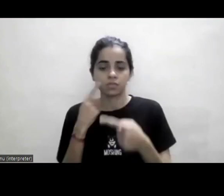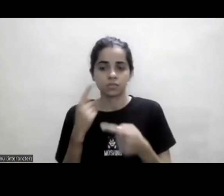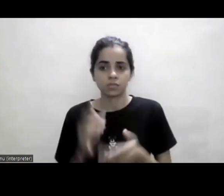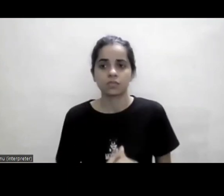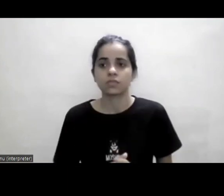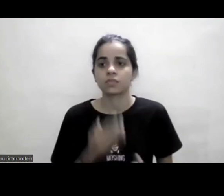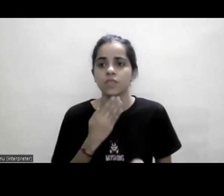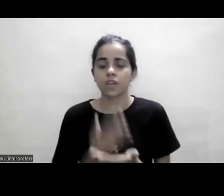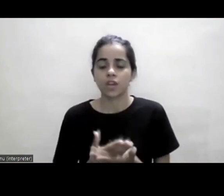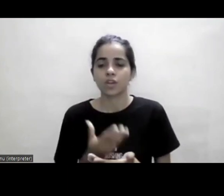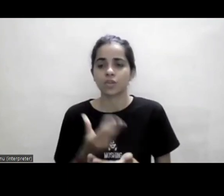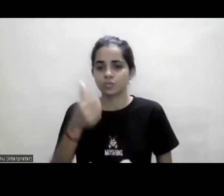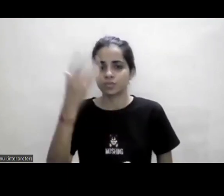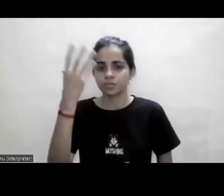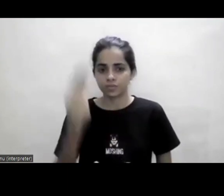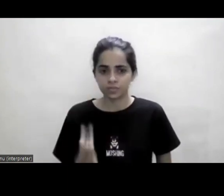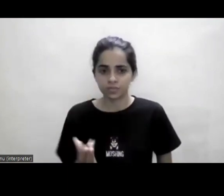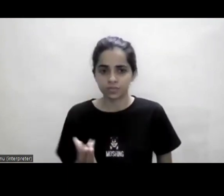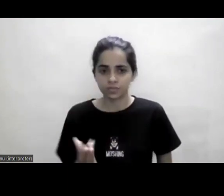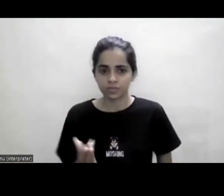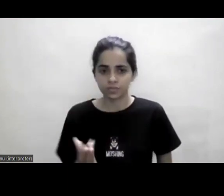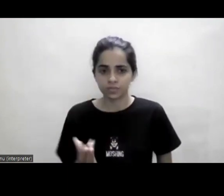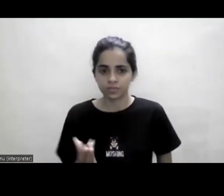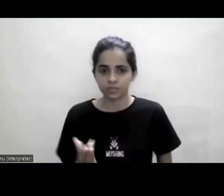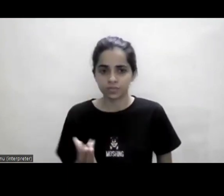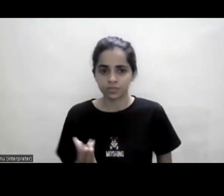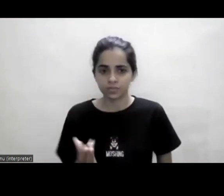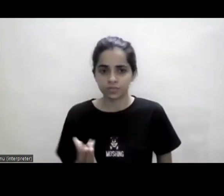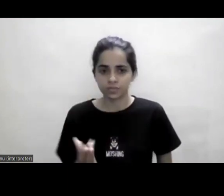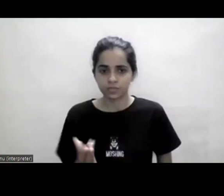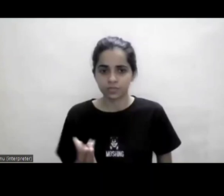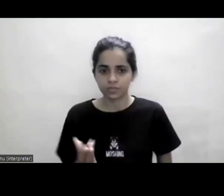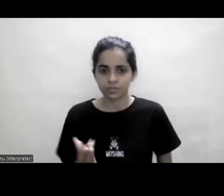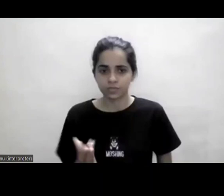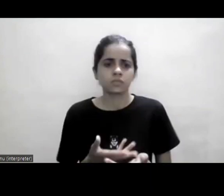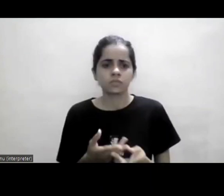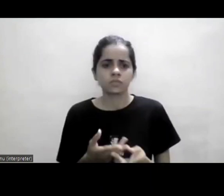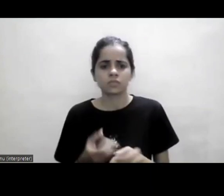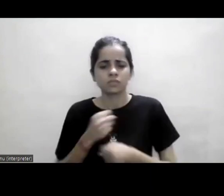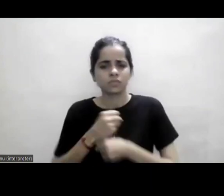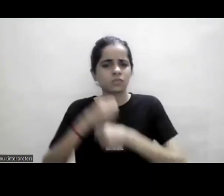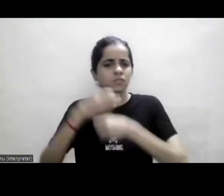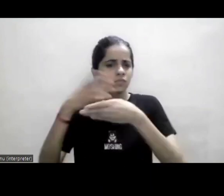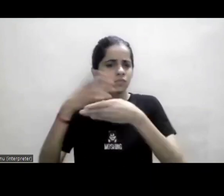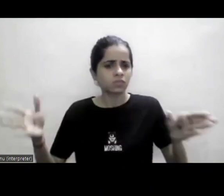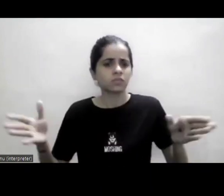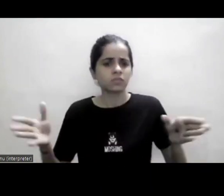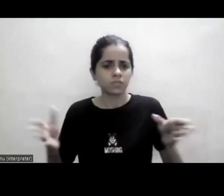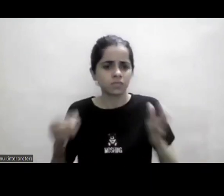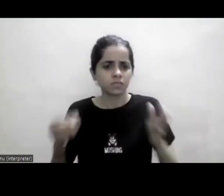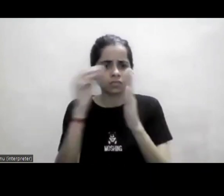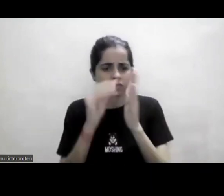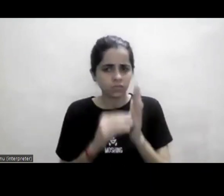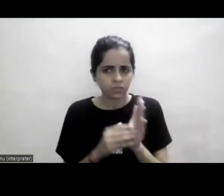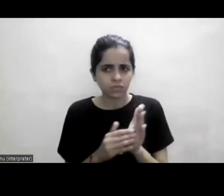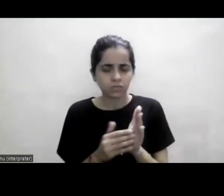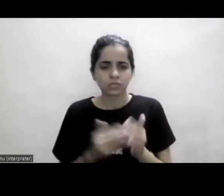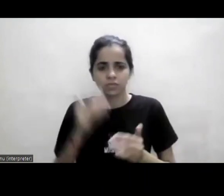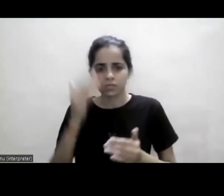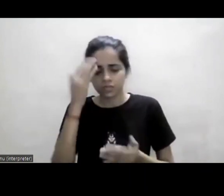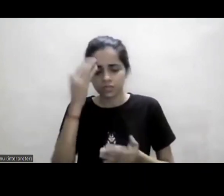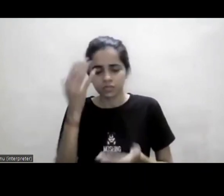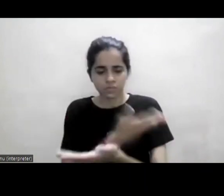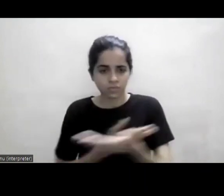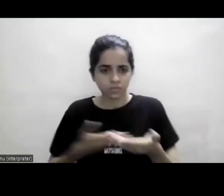Hi, good evening. Hi, Bhakti. I wanted to talk about the normality genre part of the session today. Yes, yes. When we were